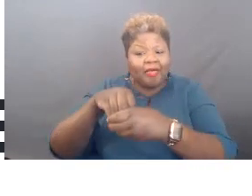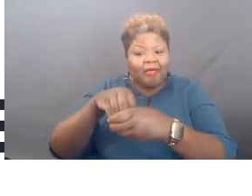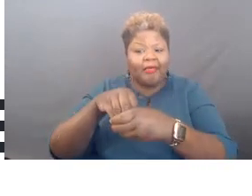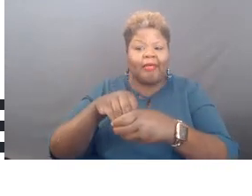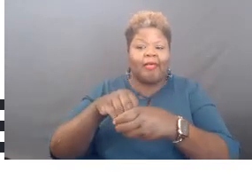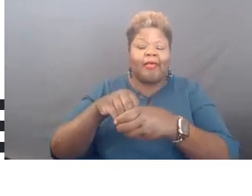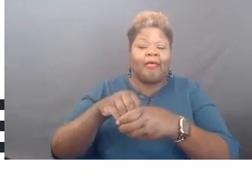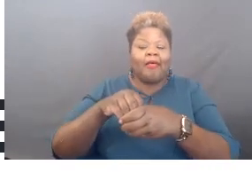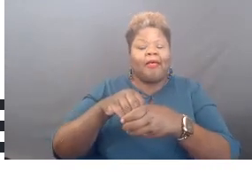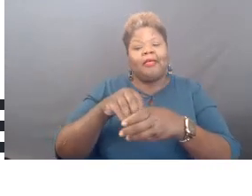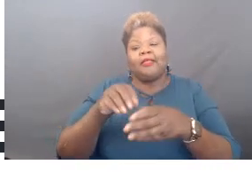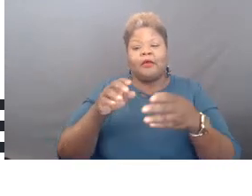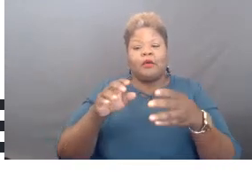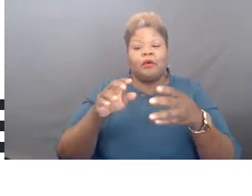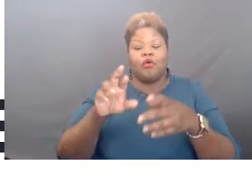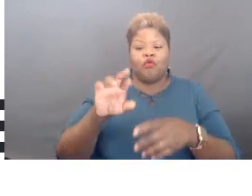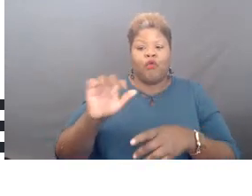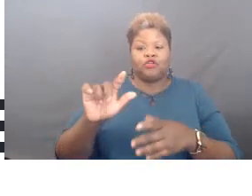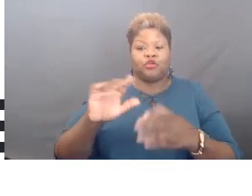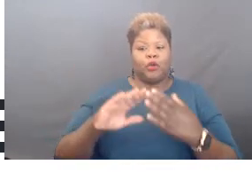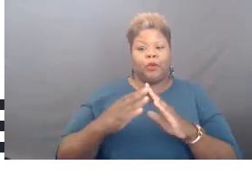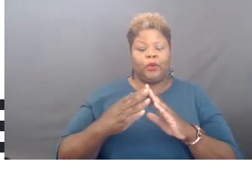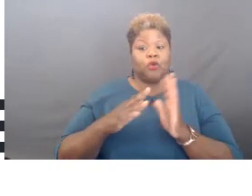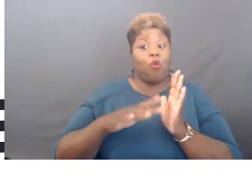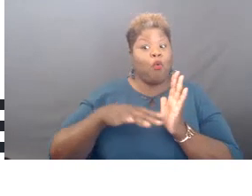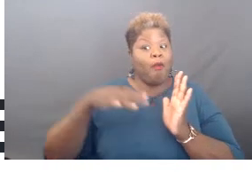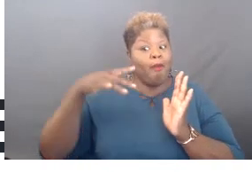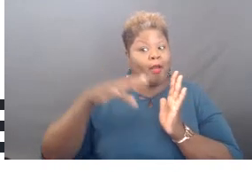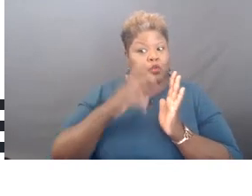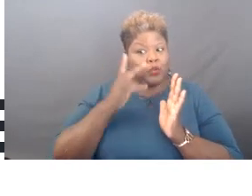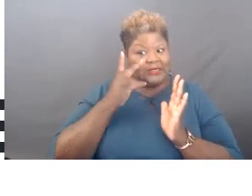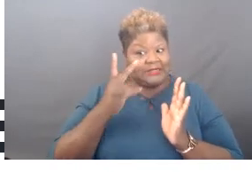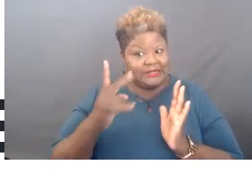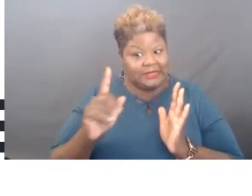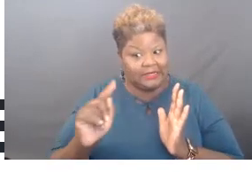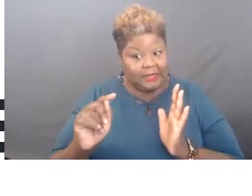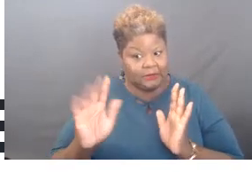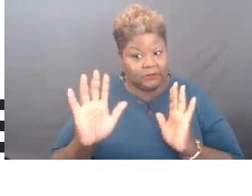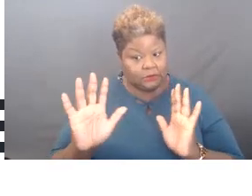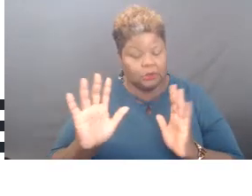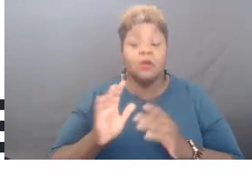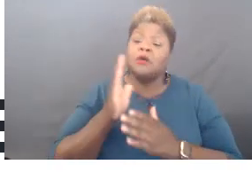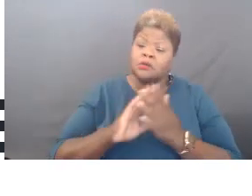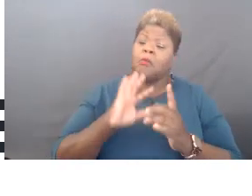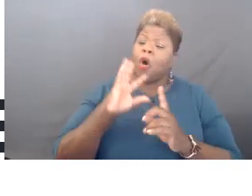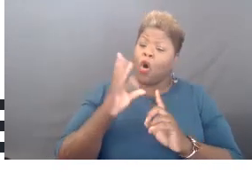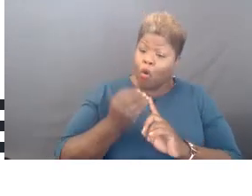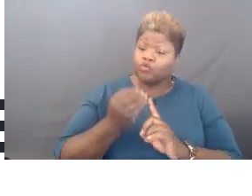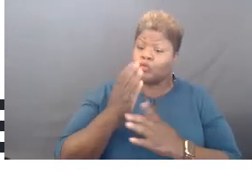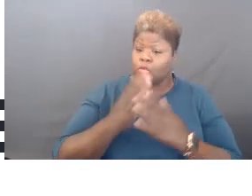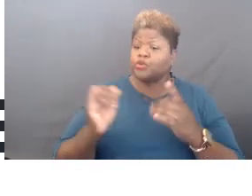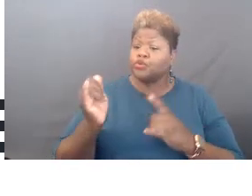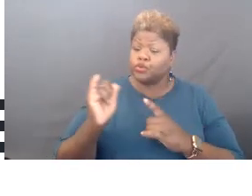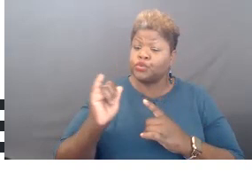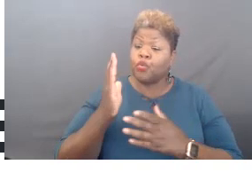minority communities that we'd rarely ever see it. And there are some cultural aspects to why disability is